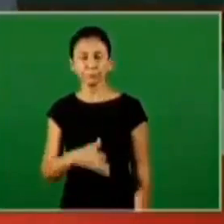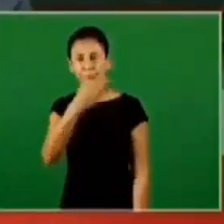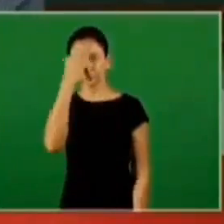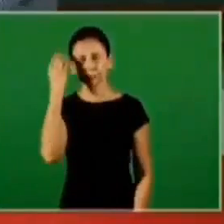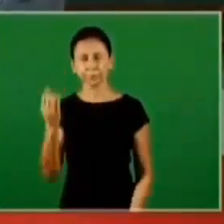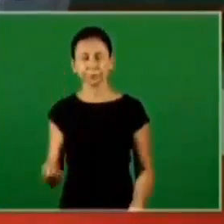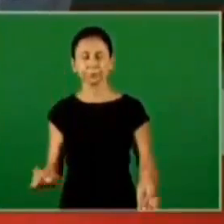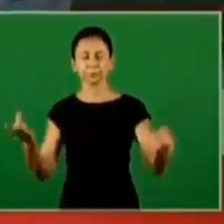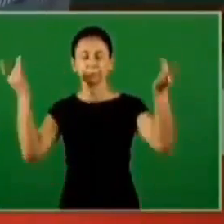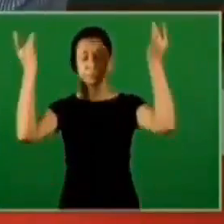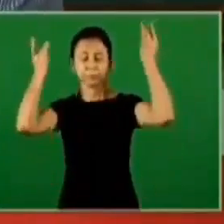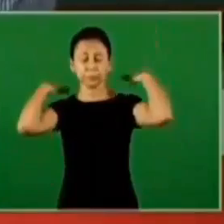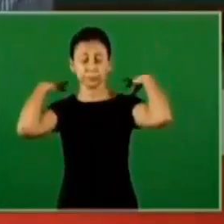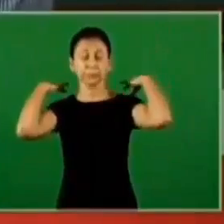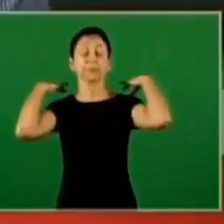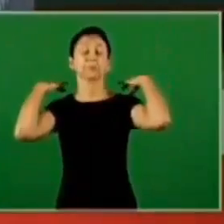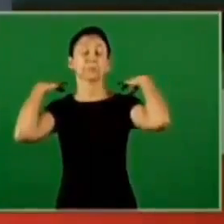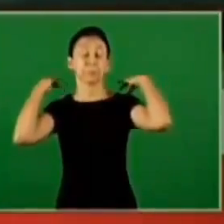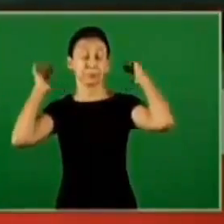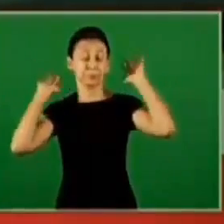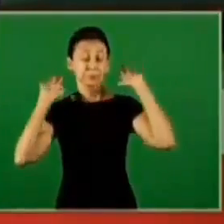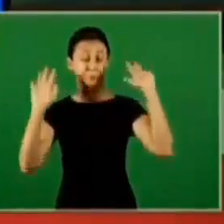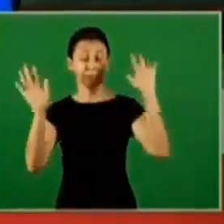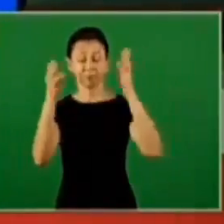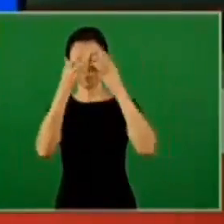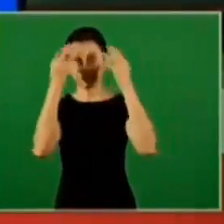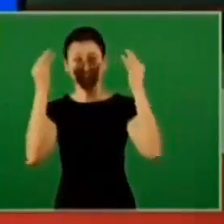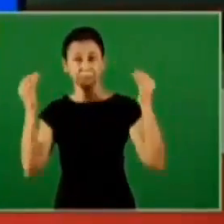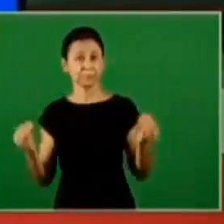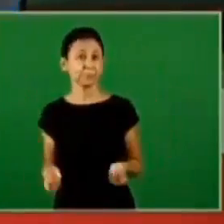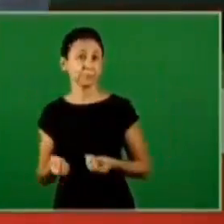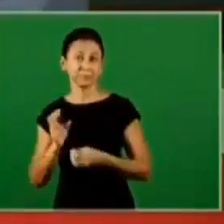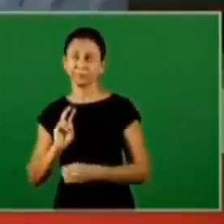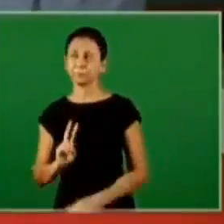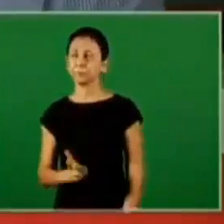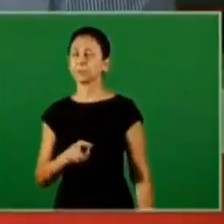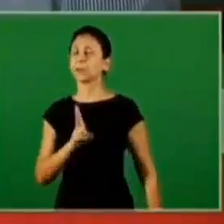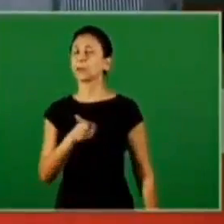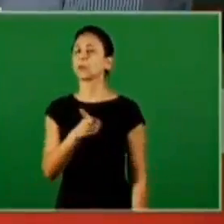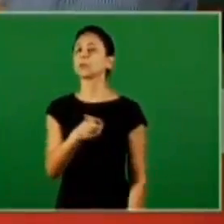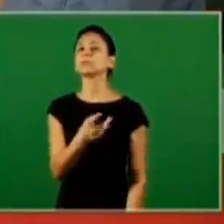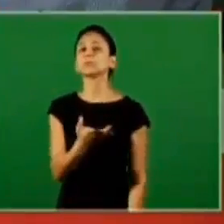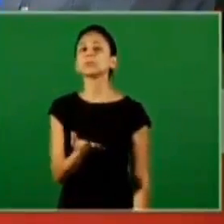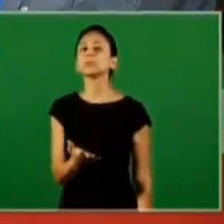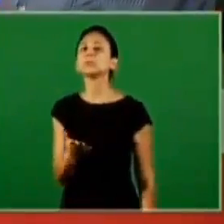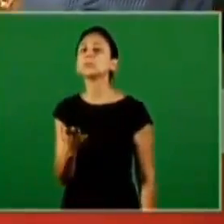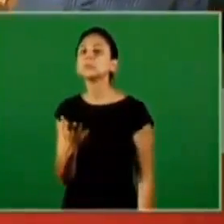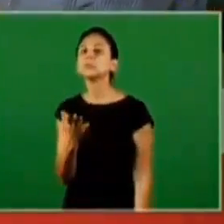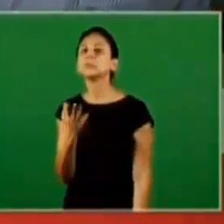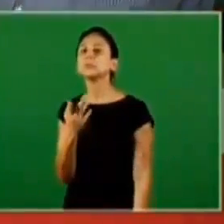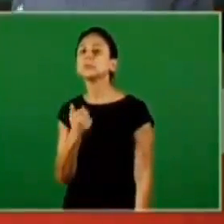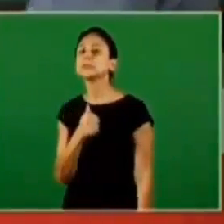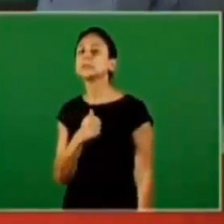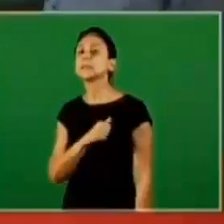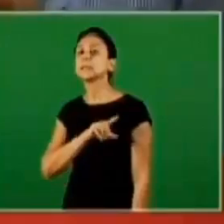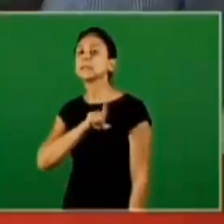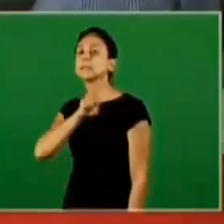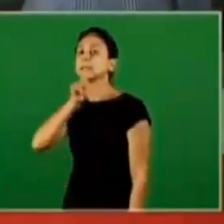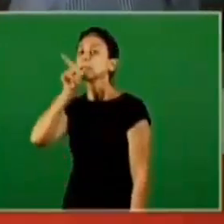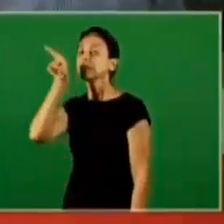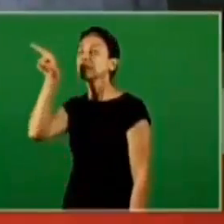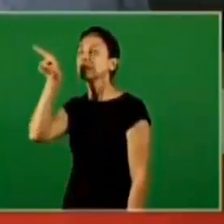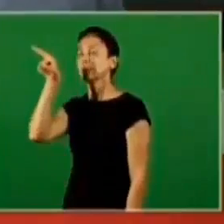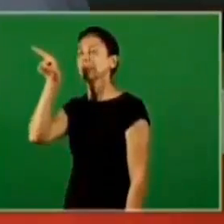to be left behind. I leave the things that are left behind and I follow towards the target of